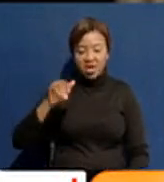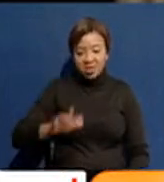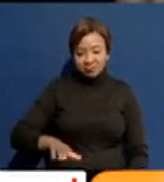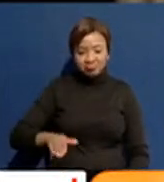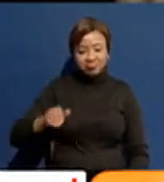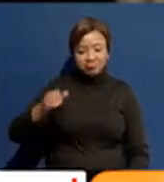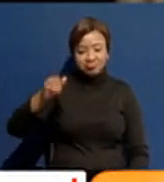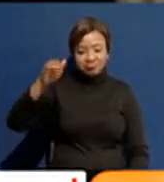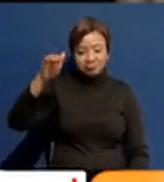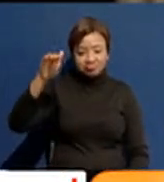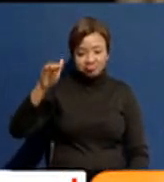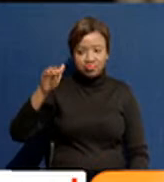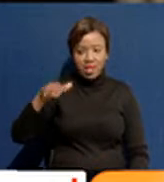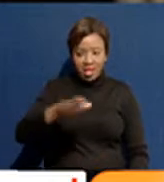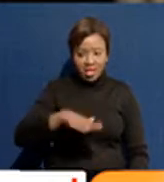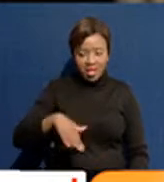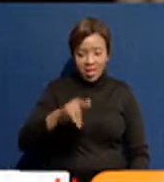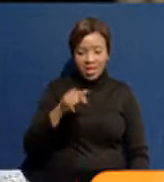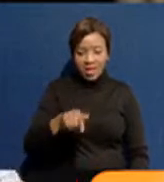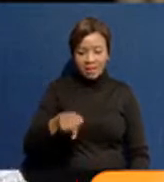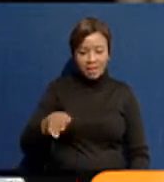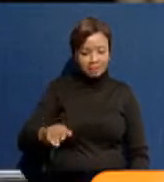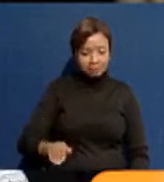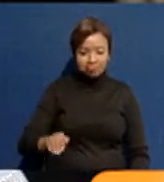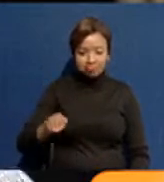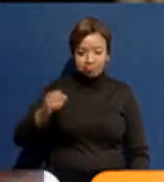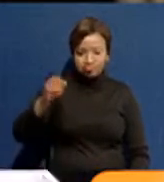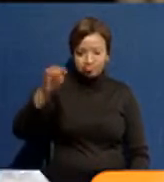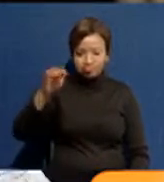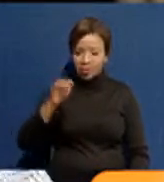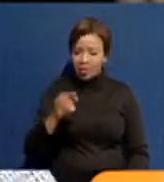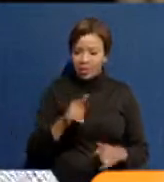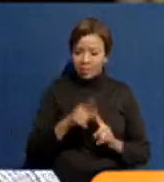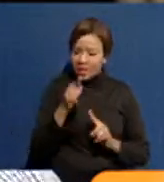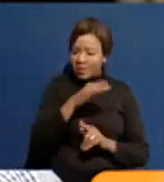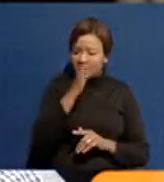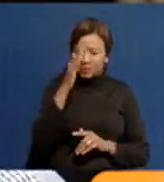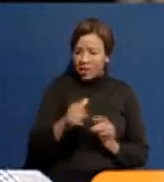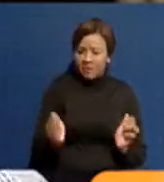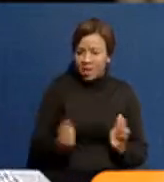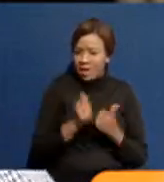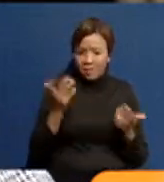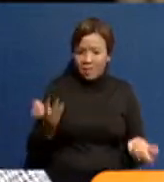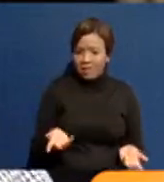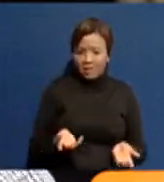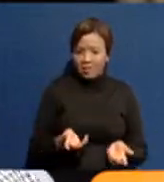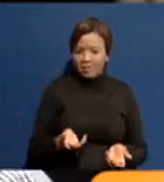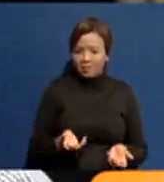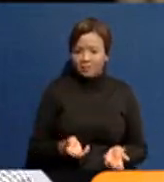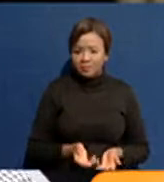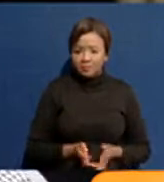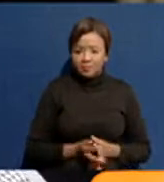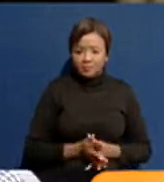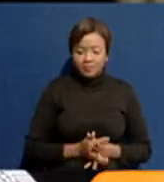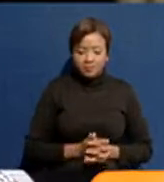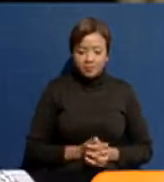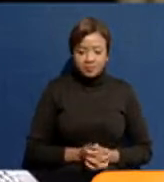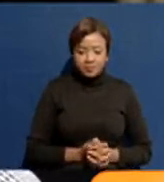like this has been, Ezekiel has never been associated to something of this kind. So